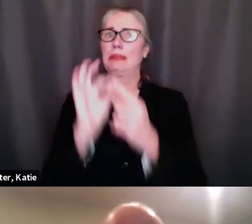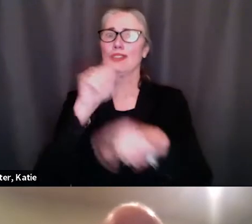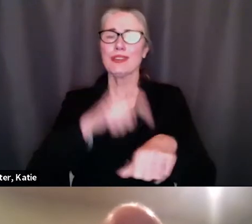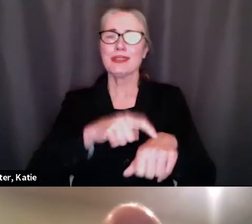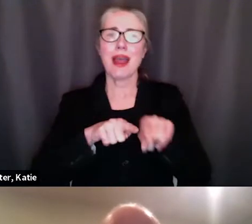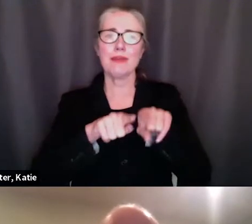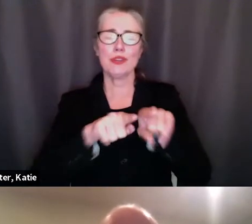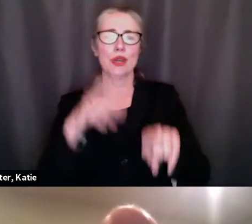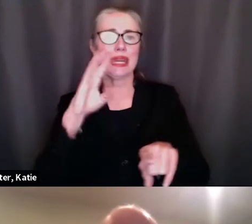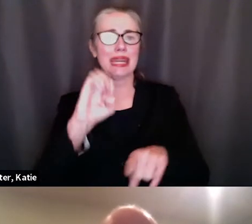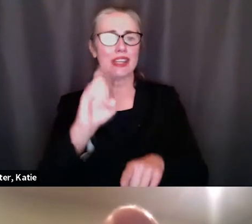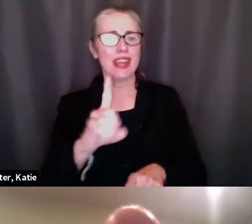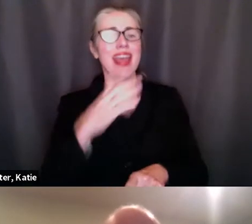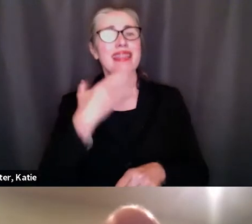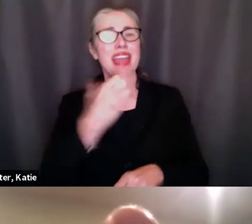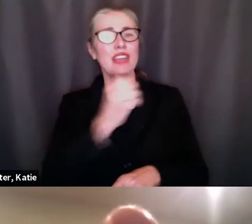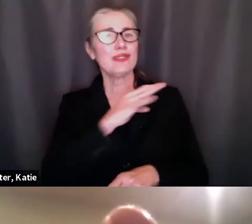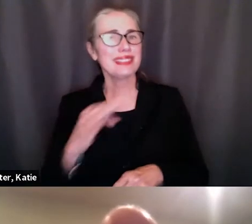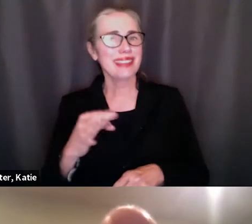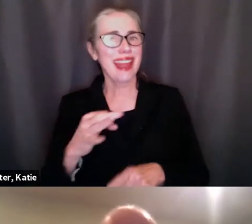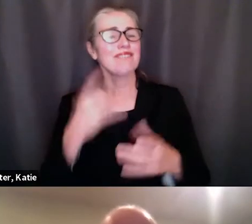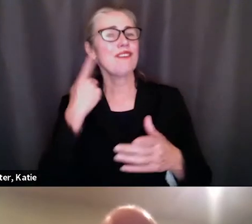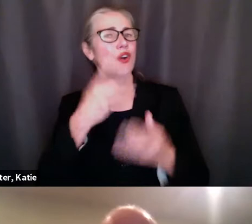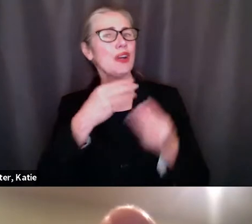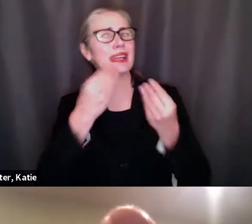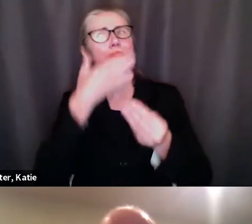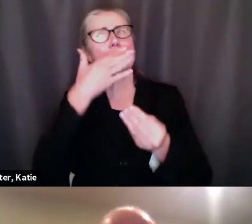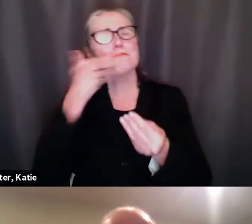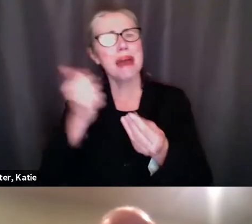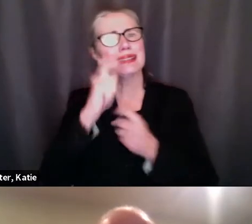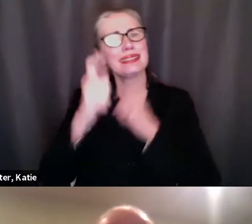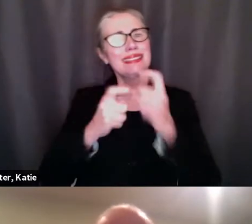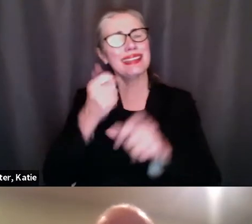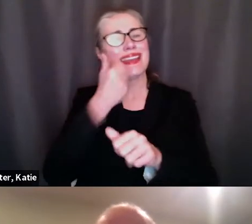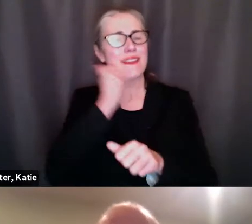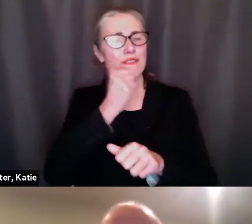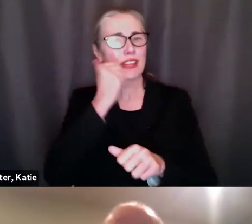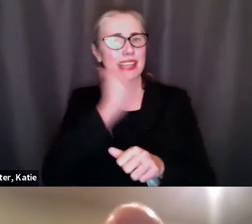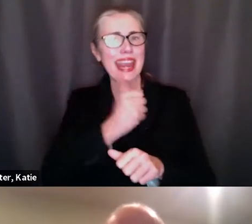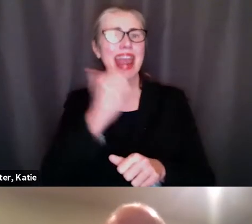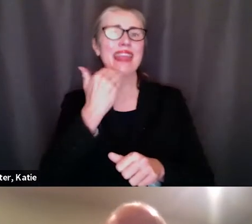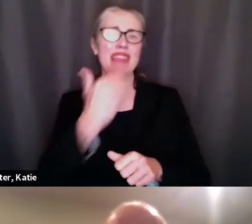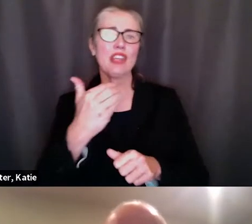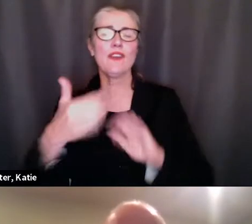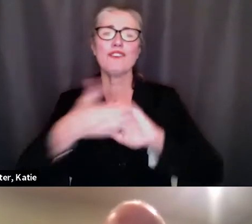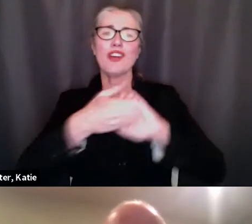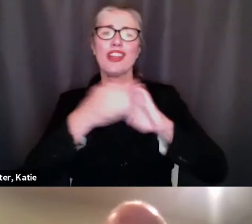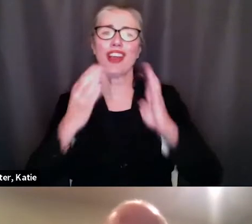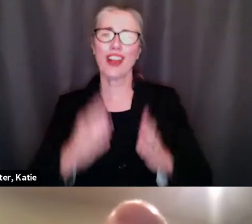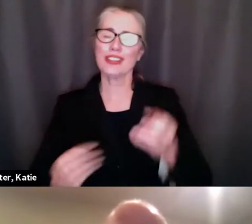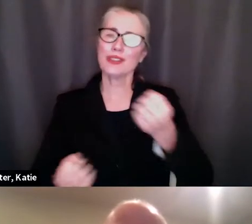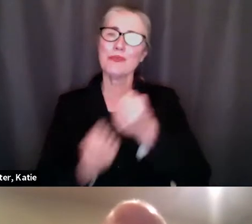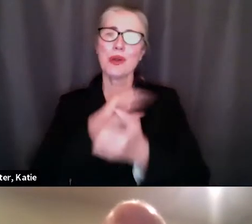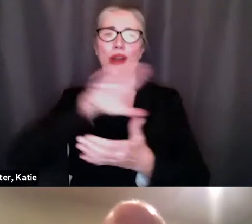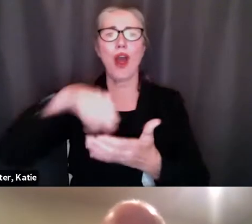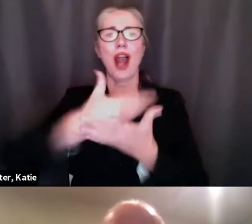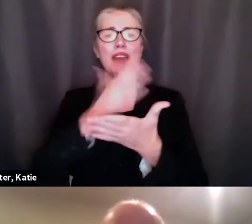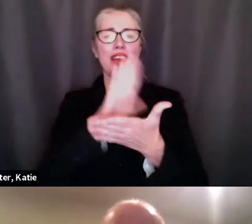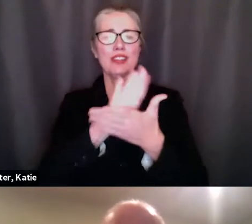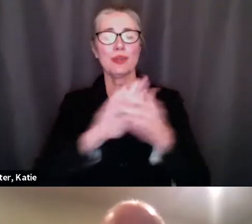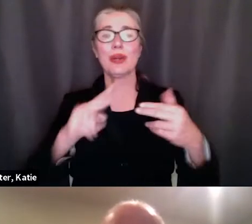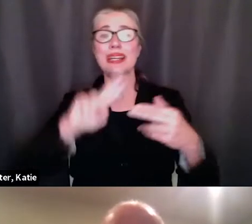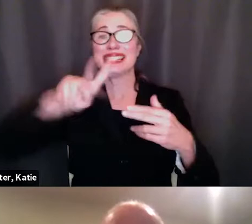your best every day and thank you to my district colleagues for supporting hello and all of our schools slide two